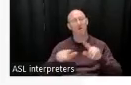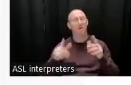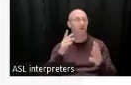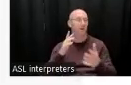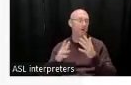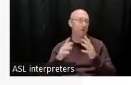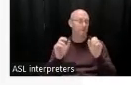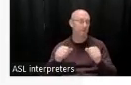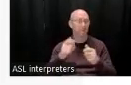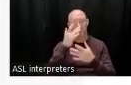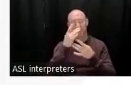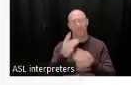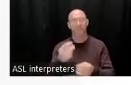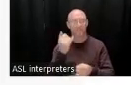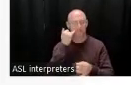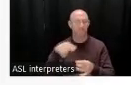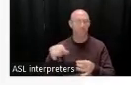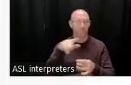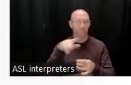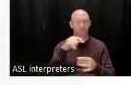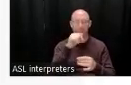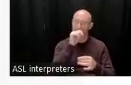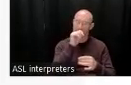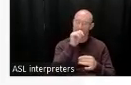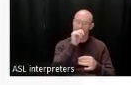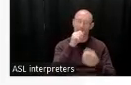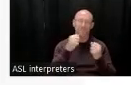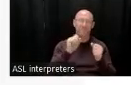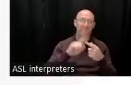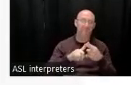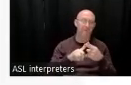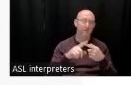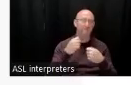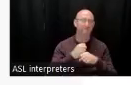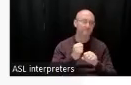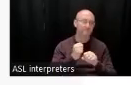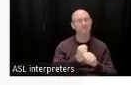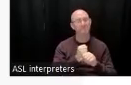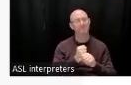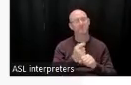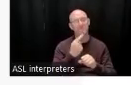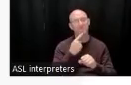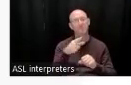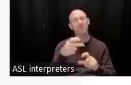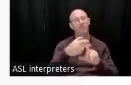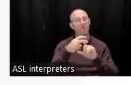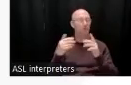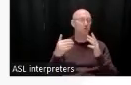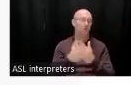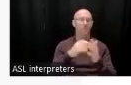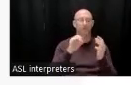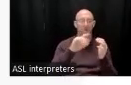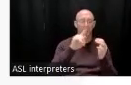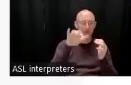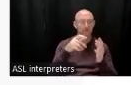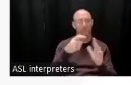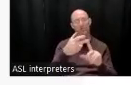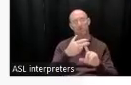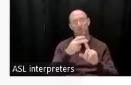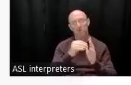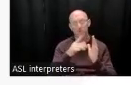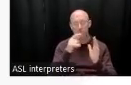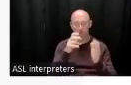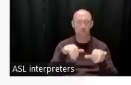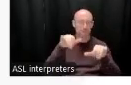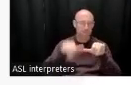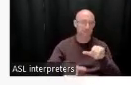potentially interesting if you are trying to make the claim that you can recruit new faculty or recruit students that will want to stay